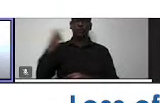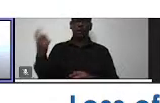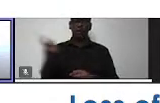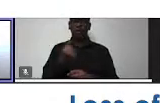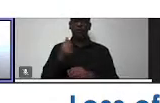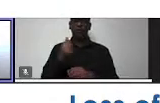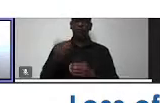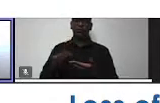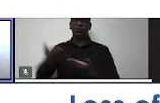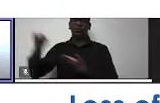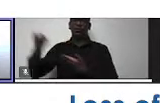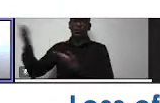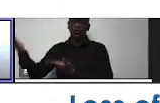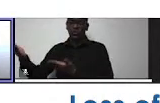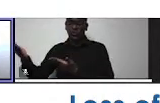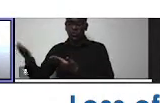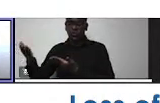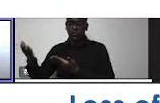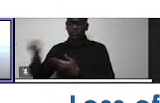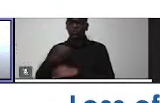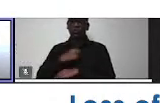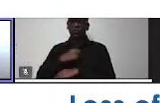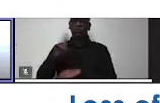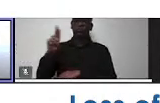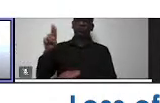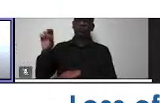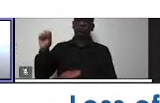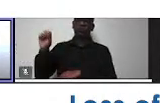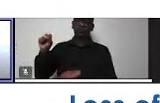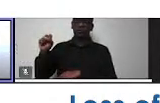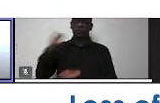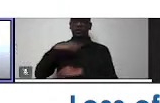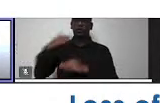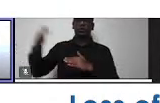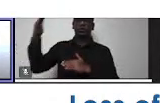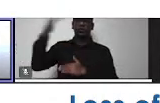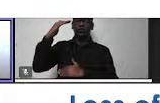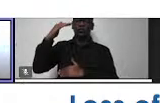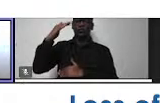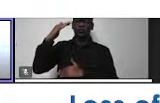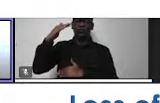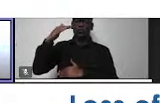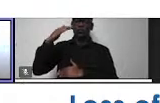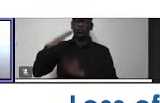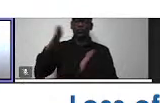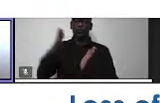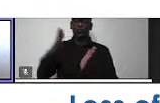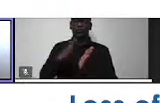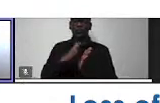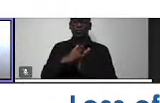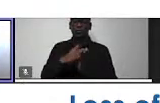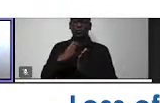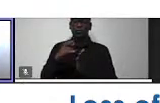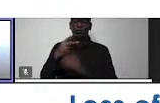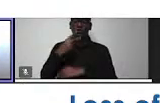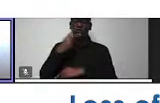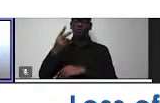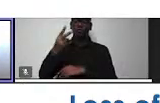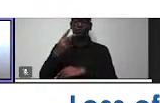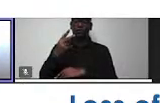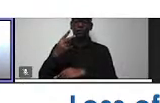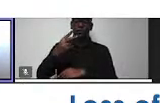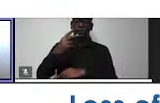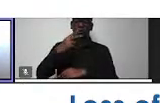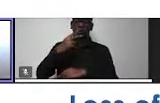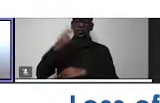know, to the US, while the top, you know, smaller part actually shows the total agricultural